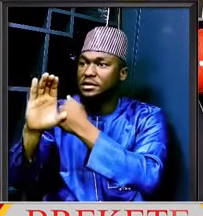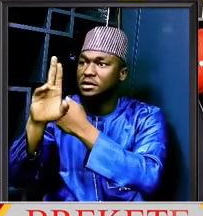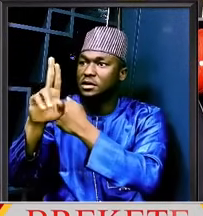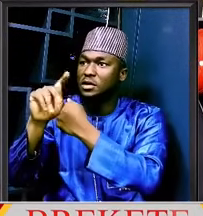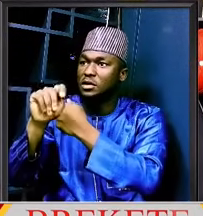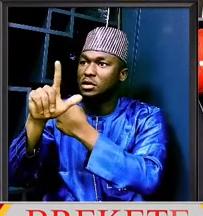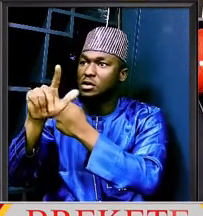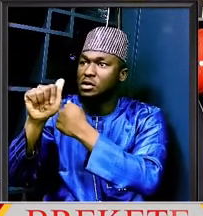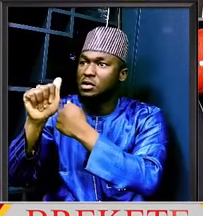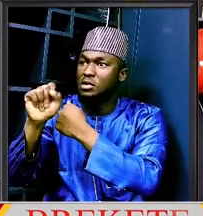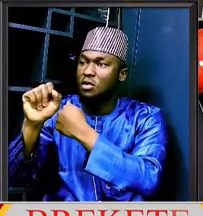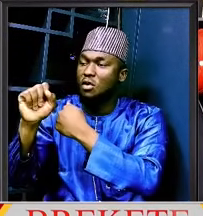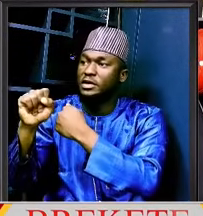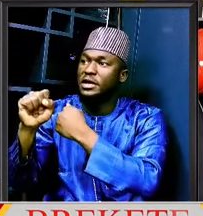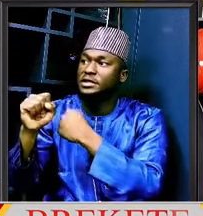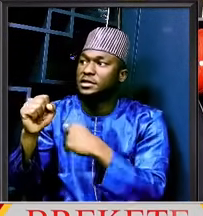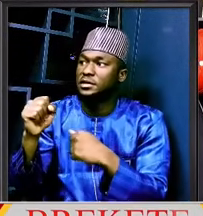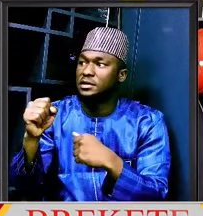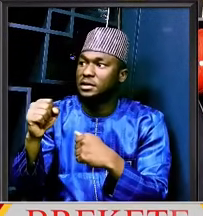His name is...